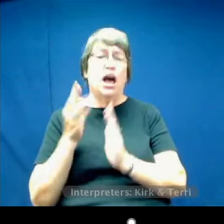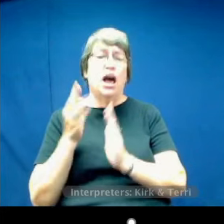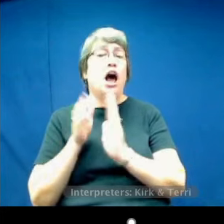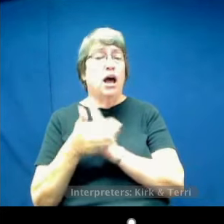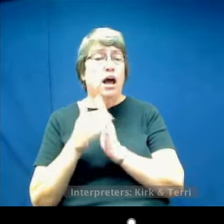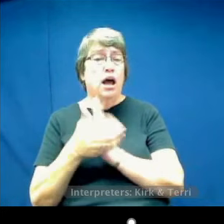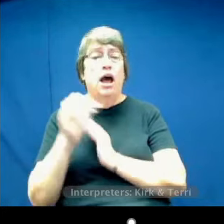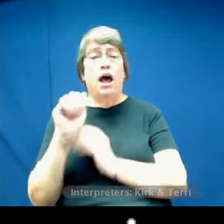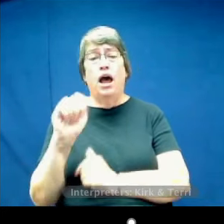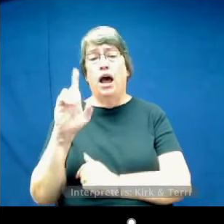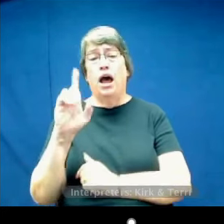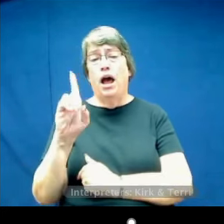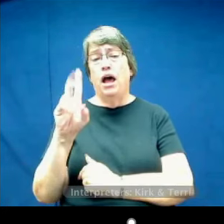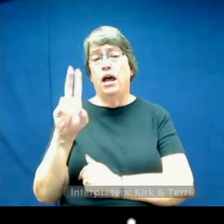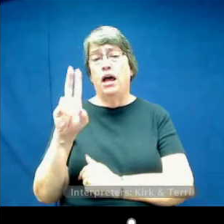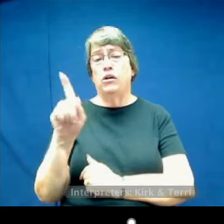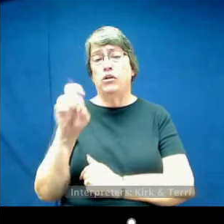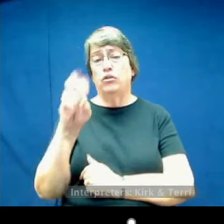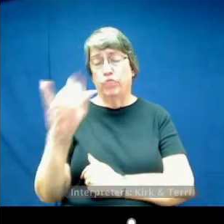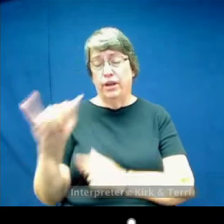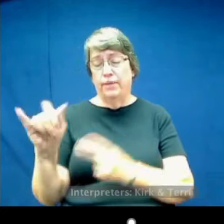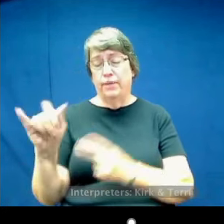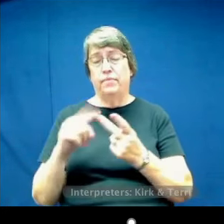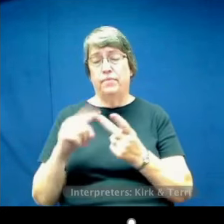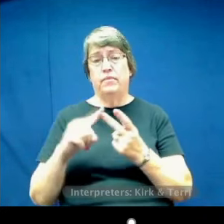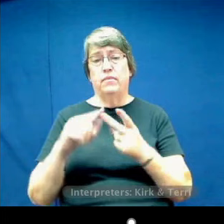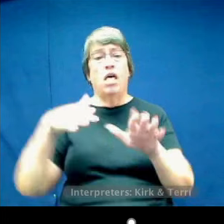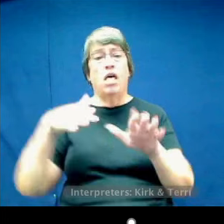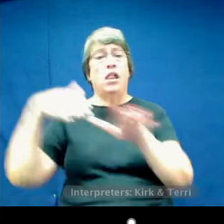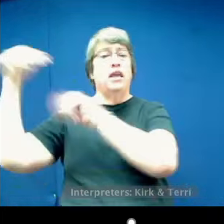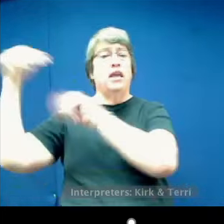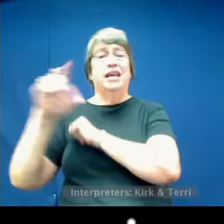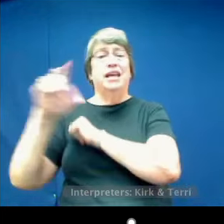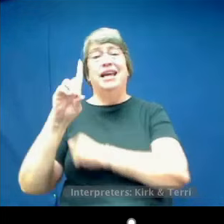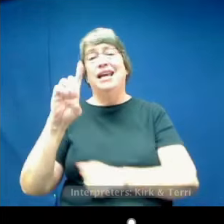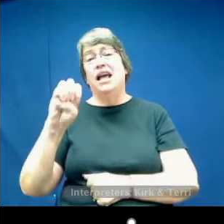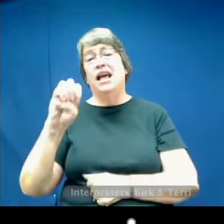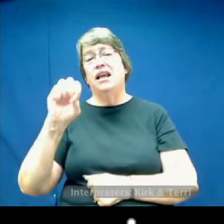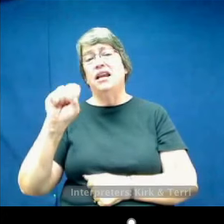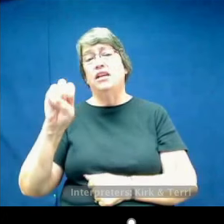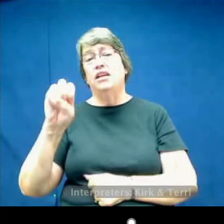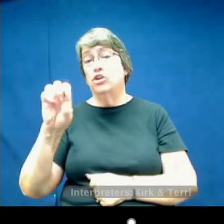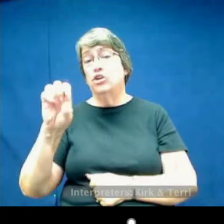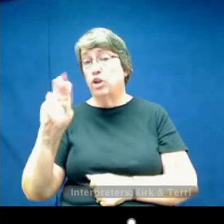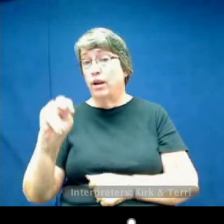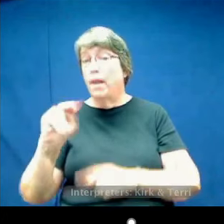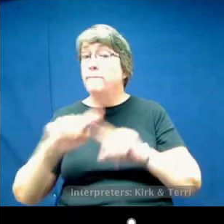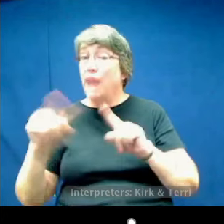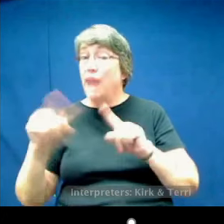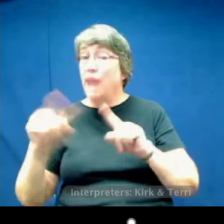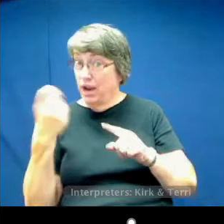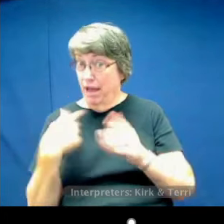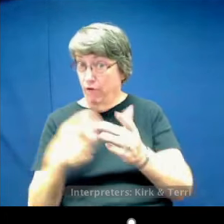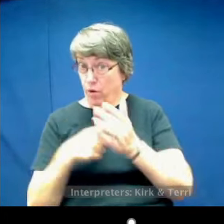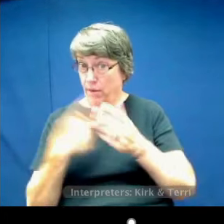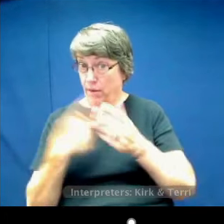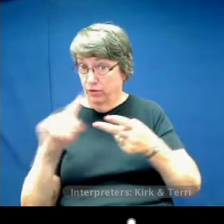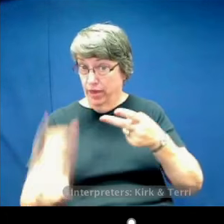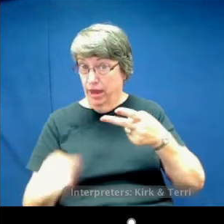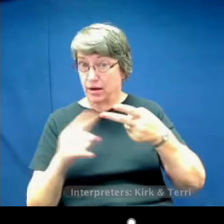We have desertion, but only if the following 3 factors are met. The desertion has